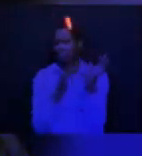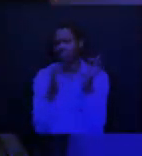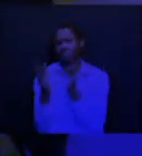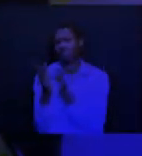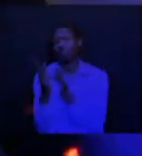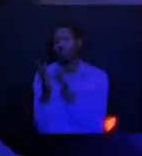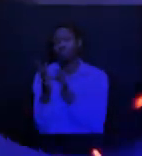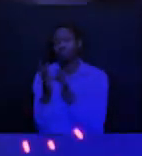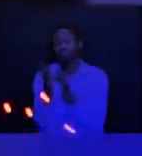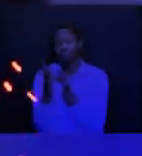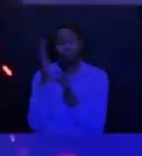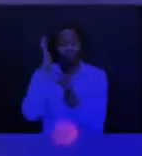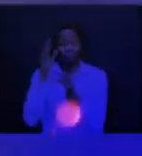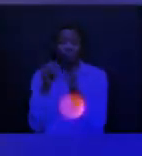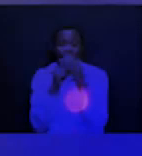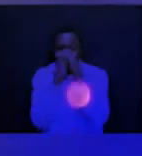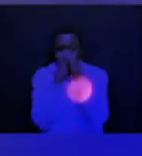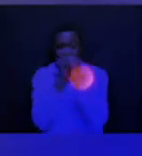going to worship the King.